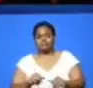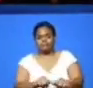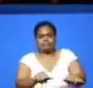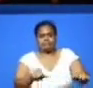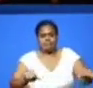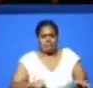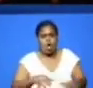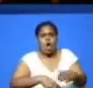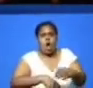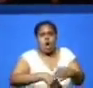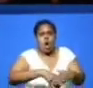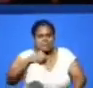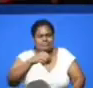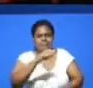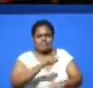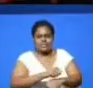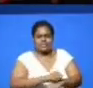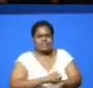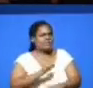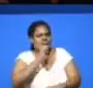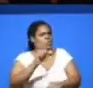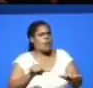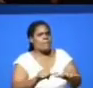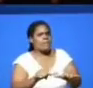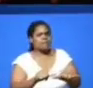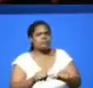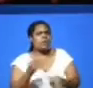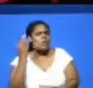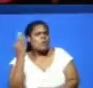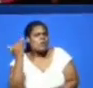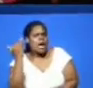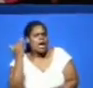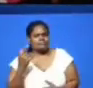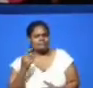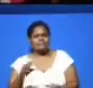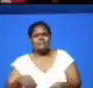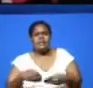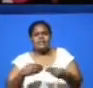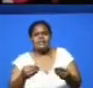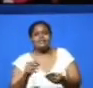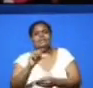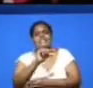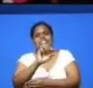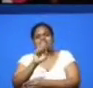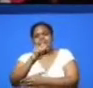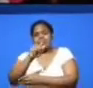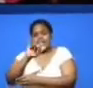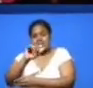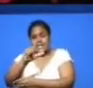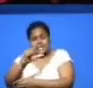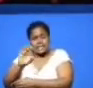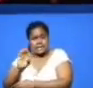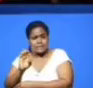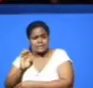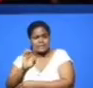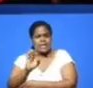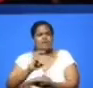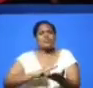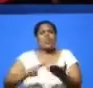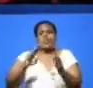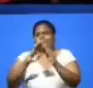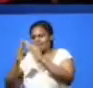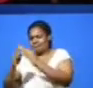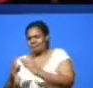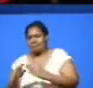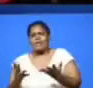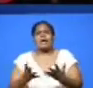the temple, leave it out. Don't measure it. For it is given to the Gentiles and the holy city, and they